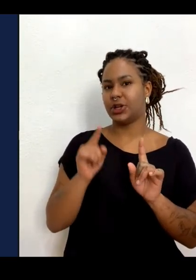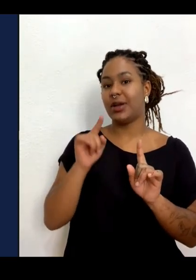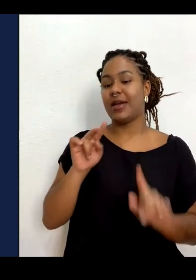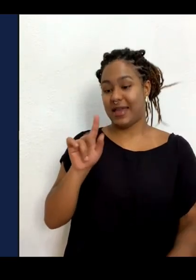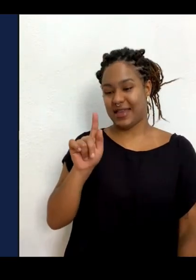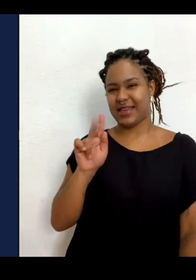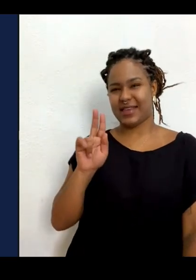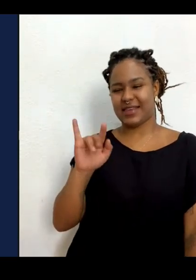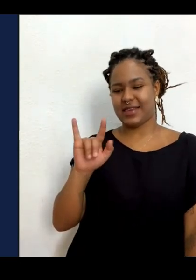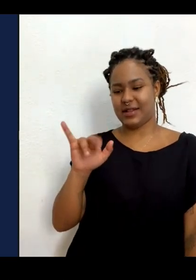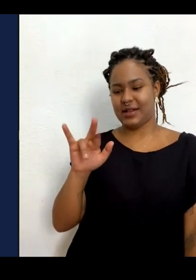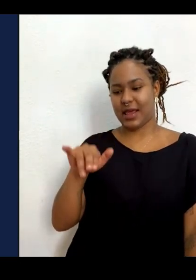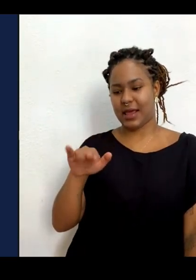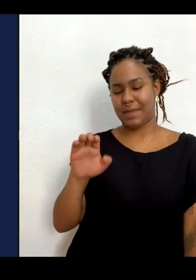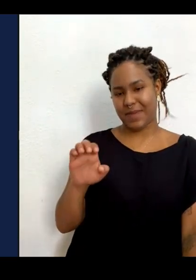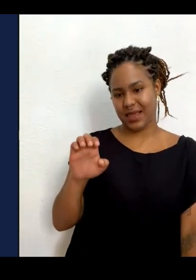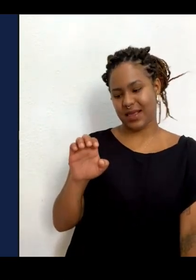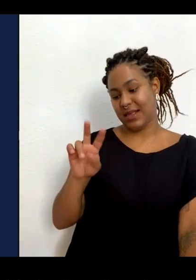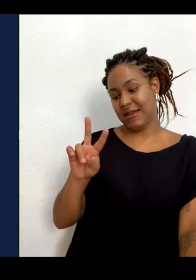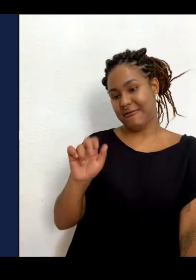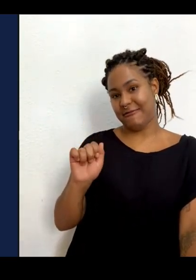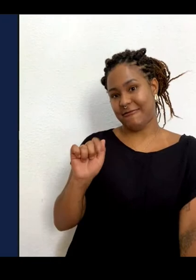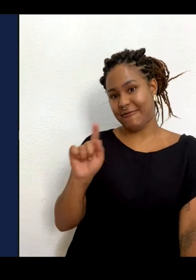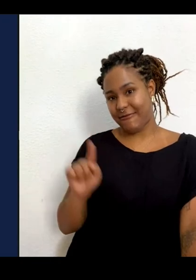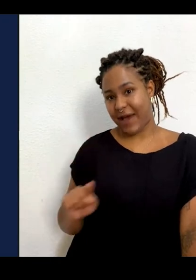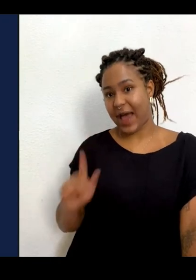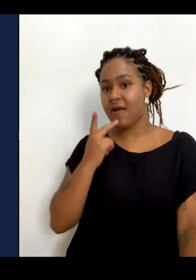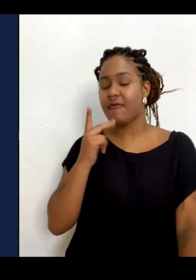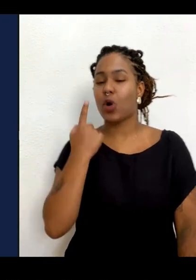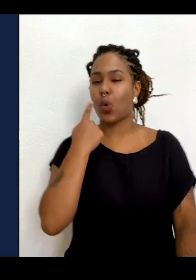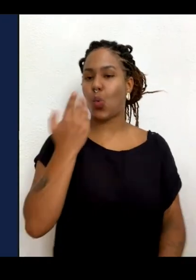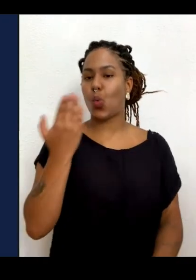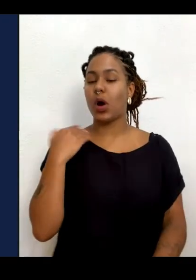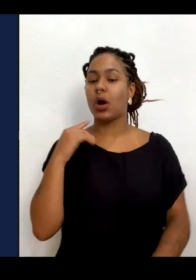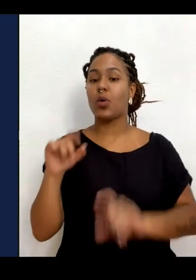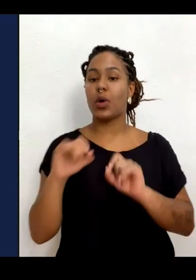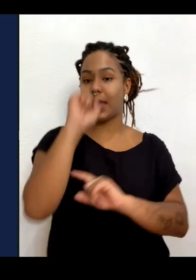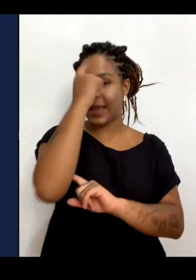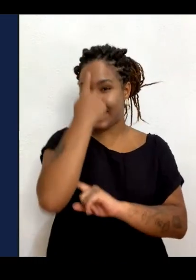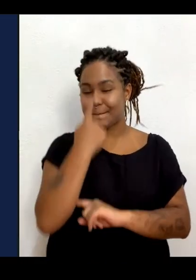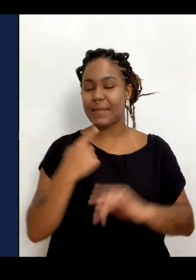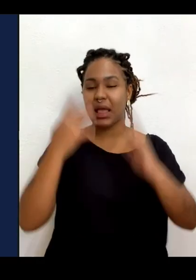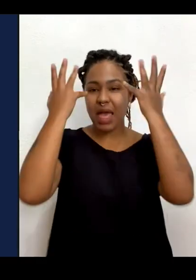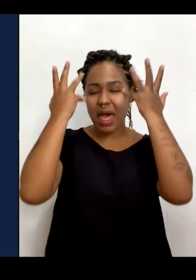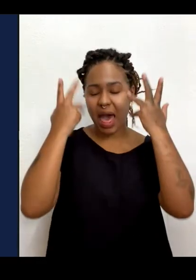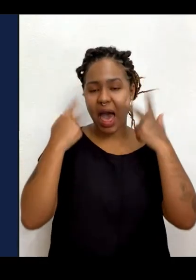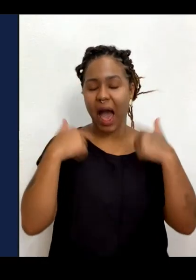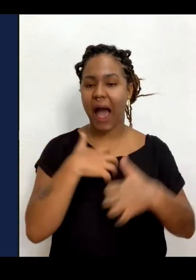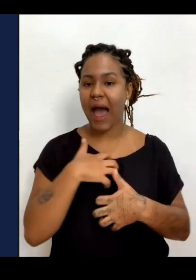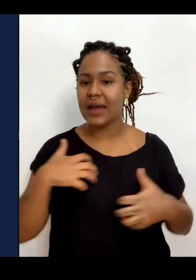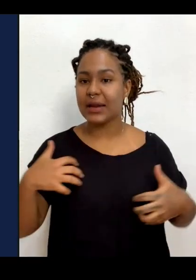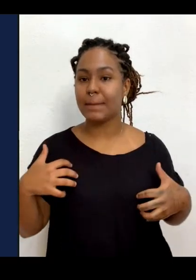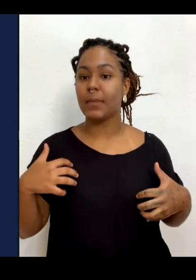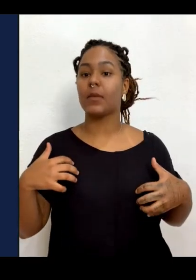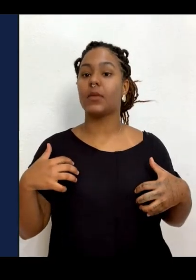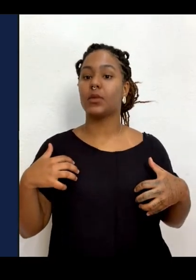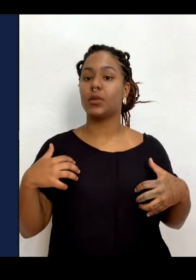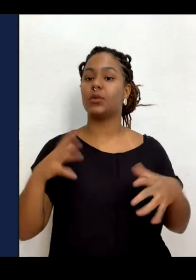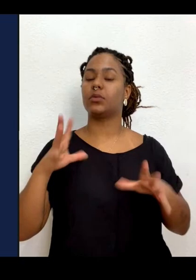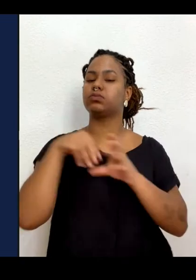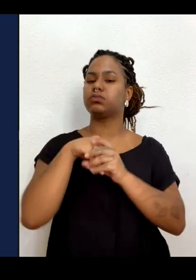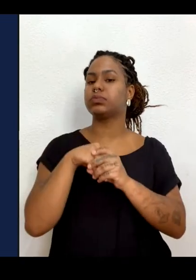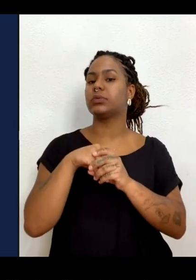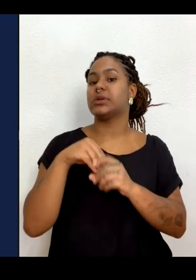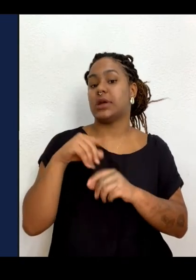father and so may the animal frames and images that are contained in this night in America